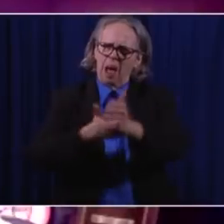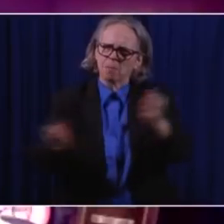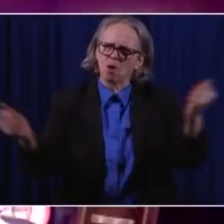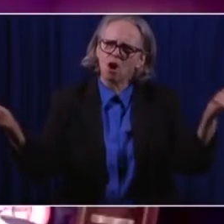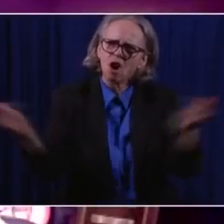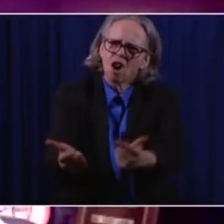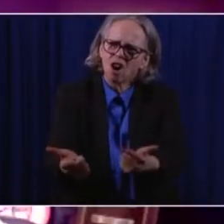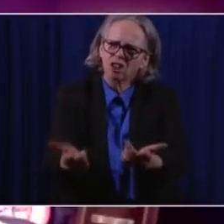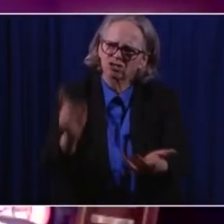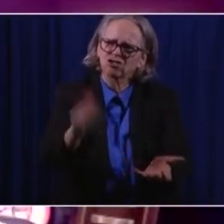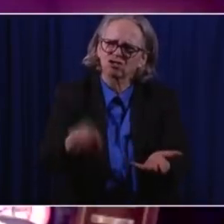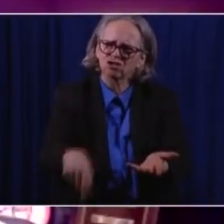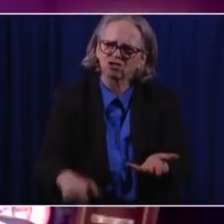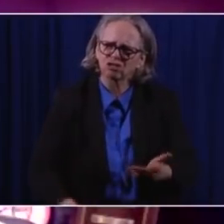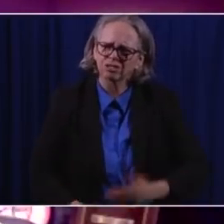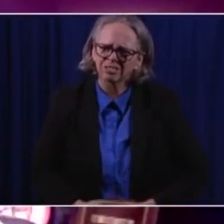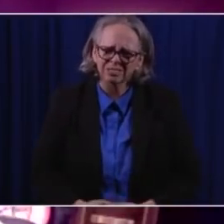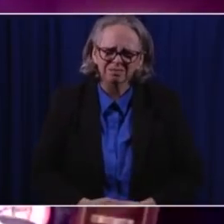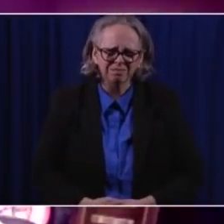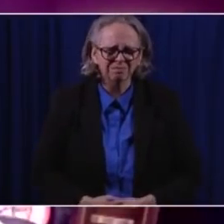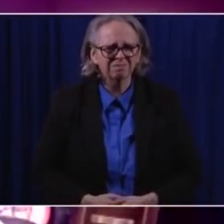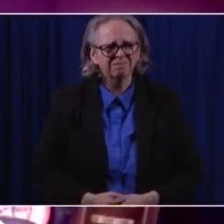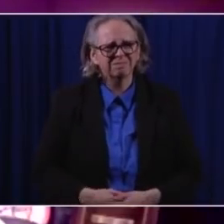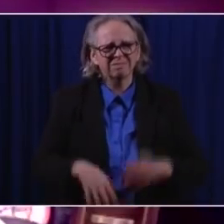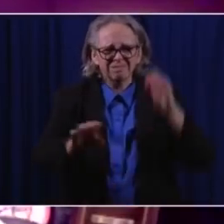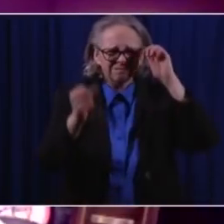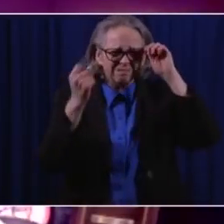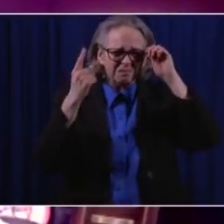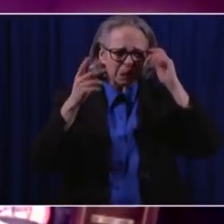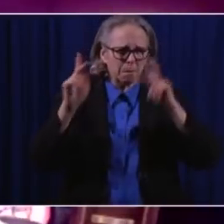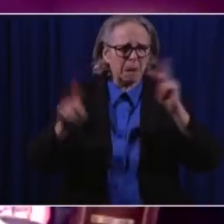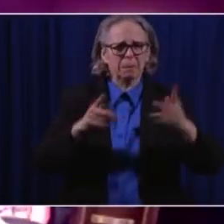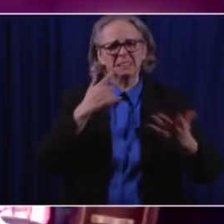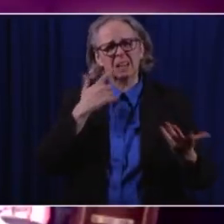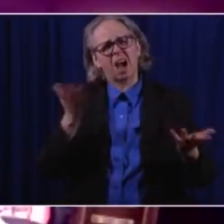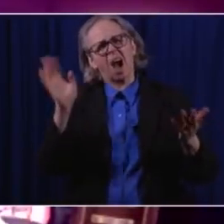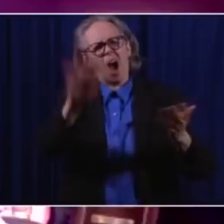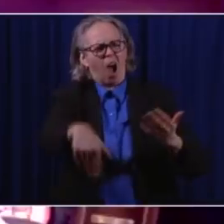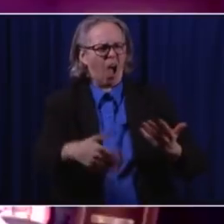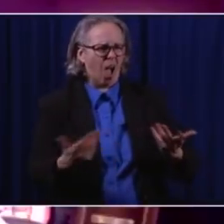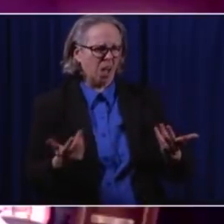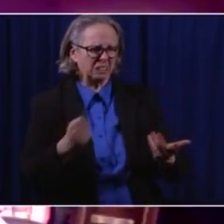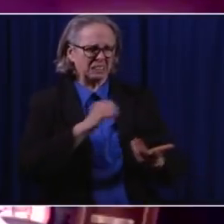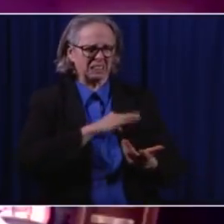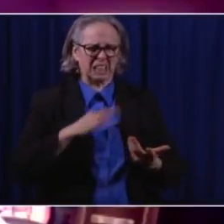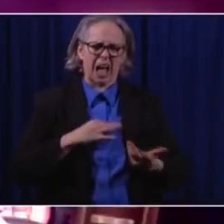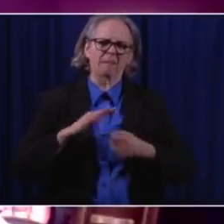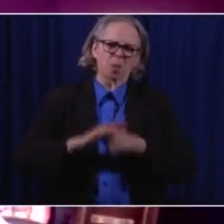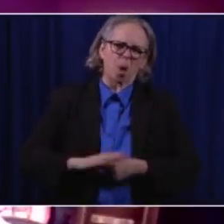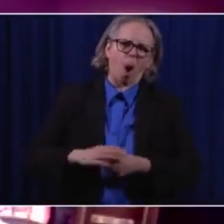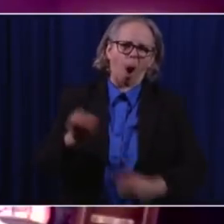hear people will say to me, well, but as the workforce gets stressed, if we really get to that